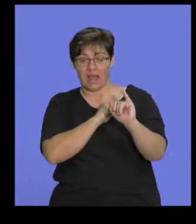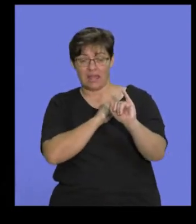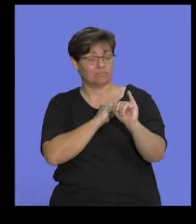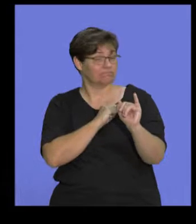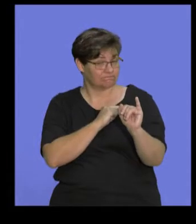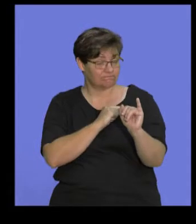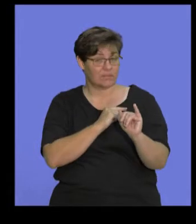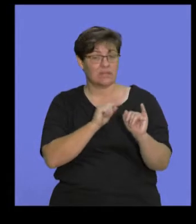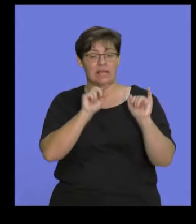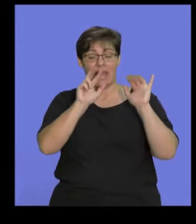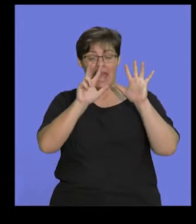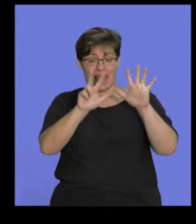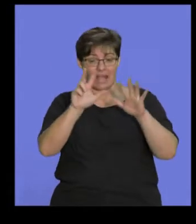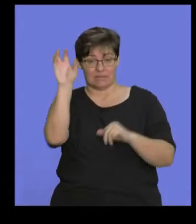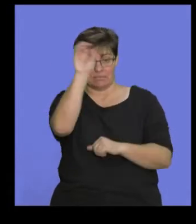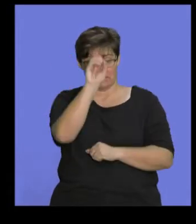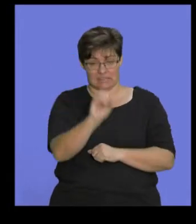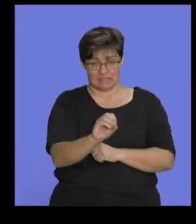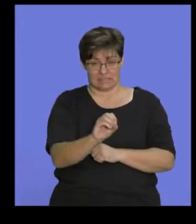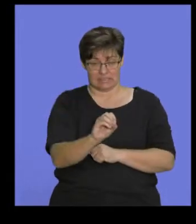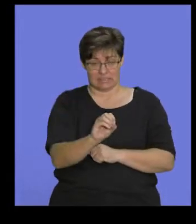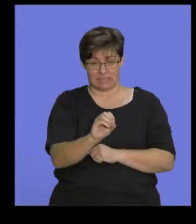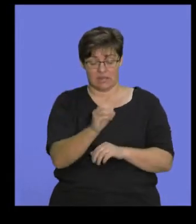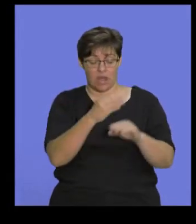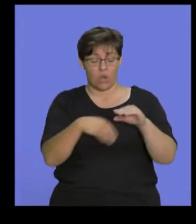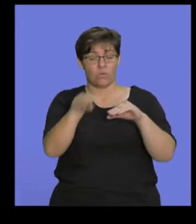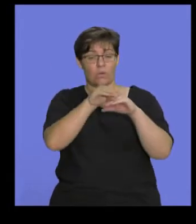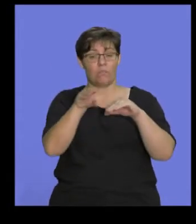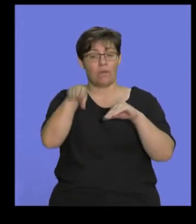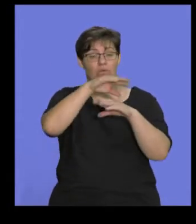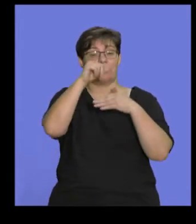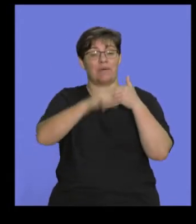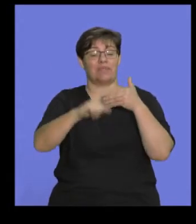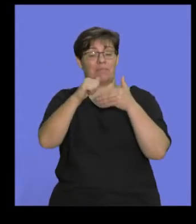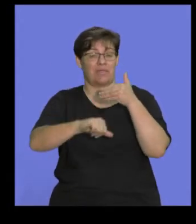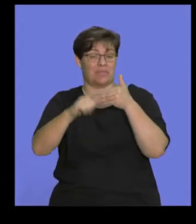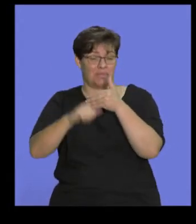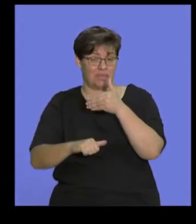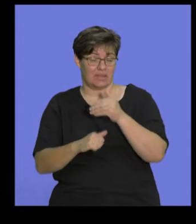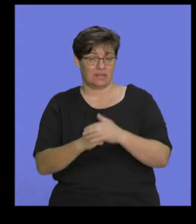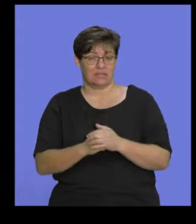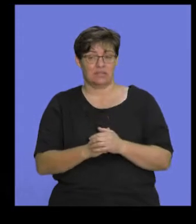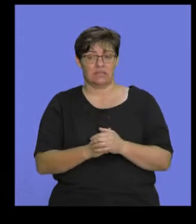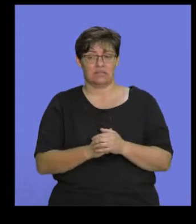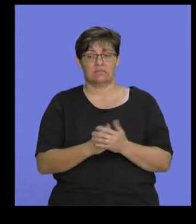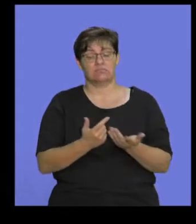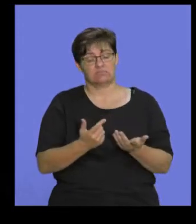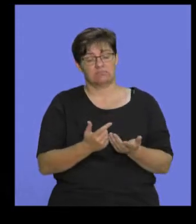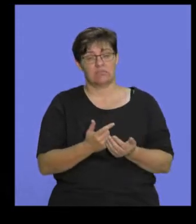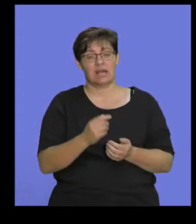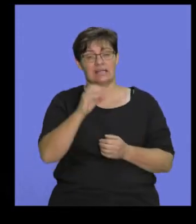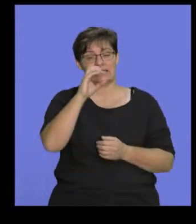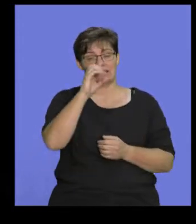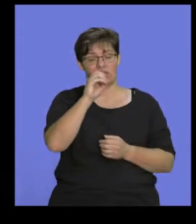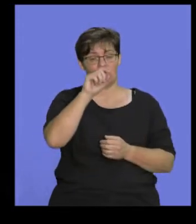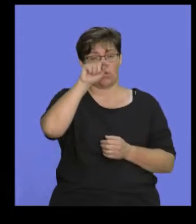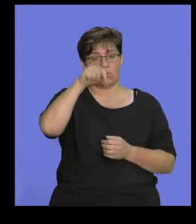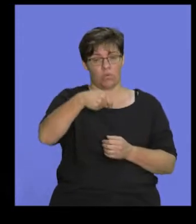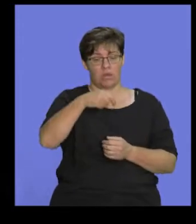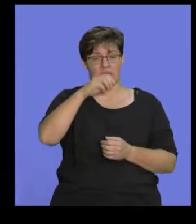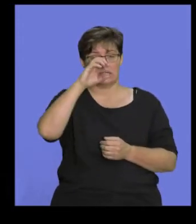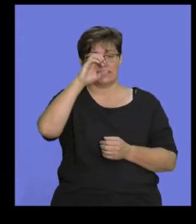means it's going to be 8% compounded monthly. So 8%, it means it's